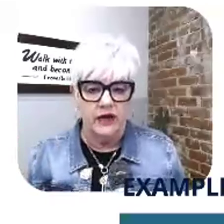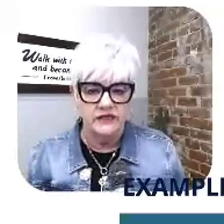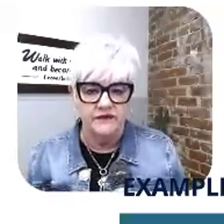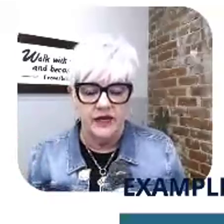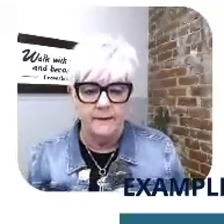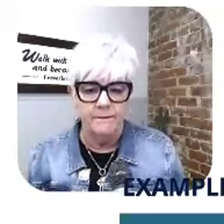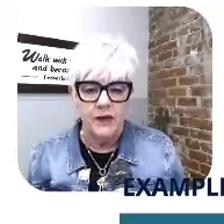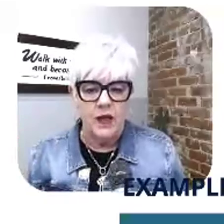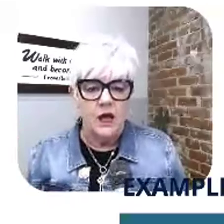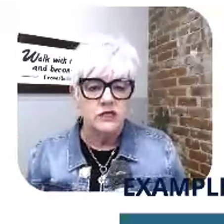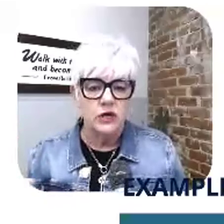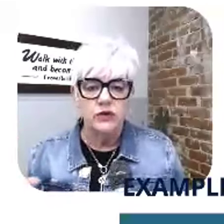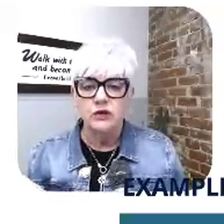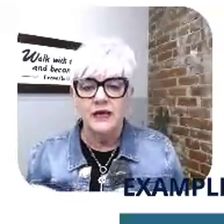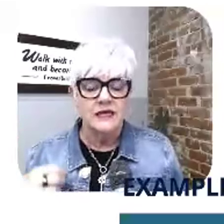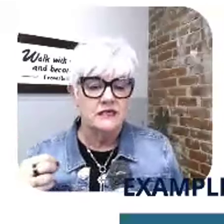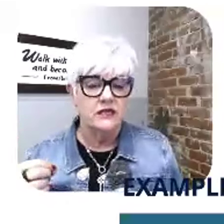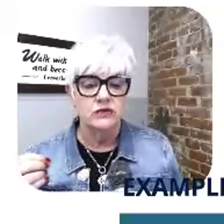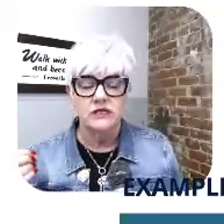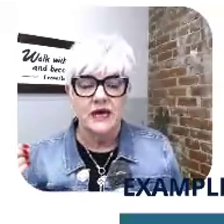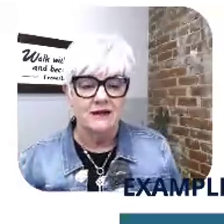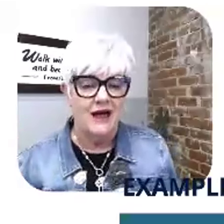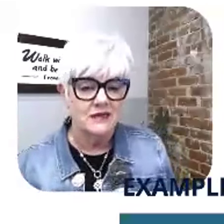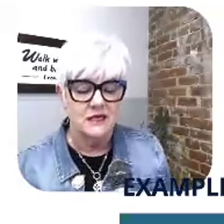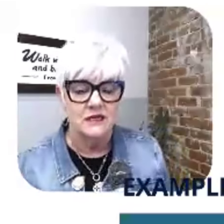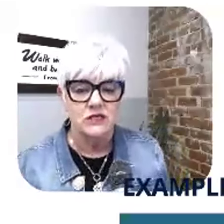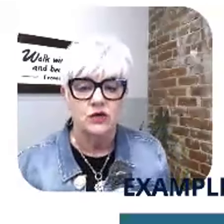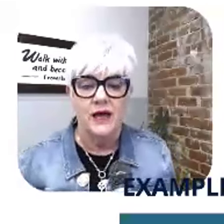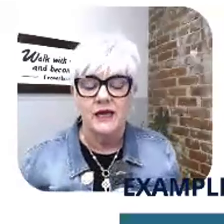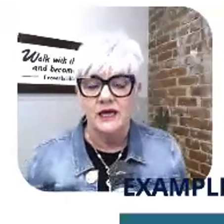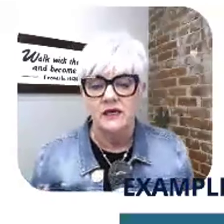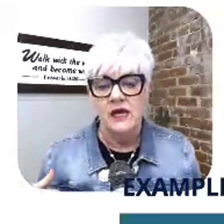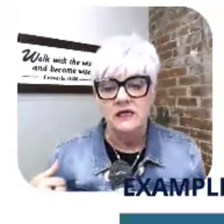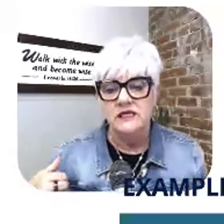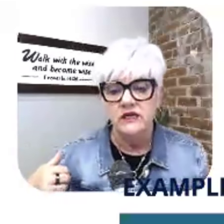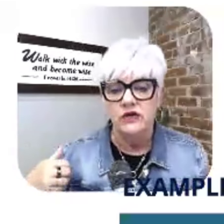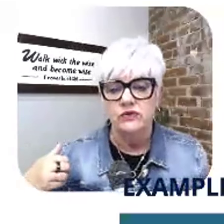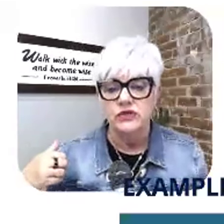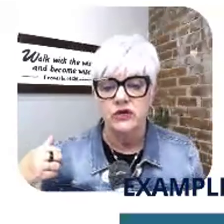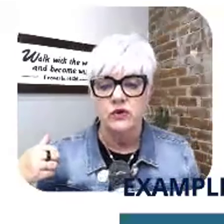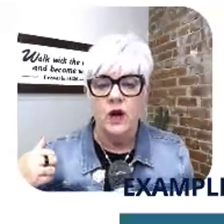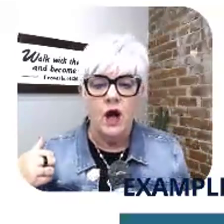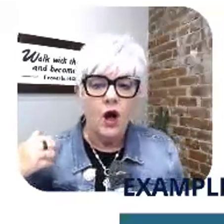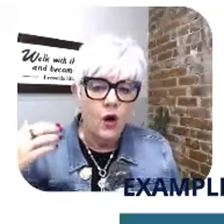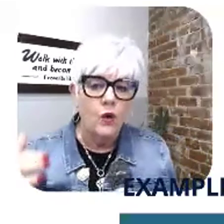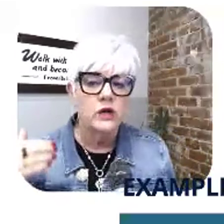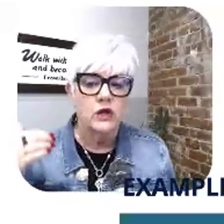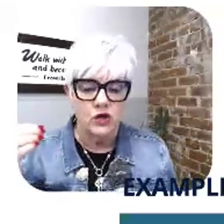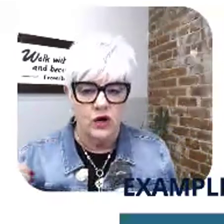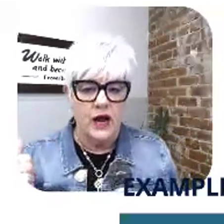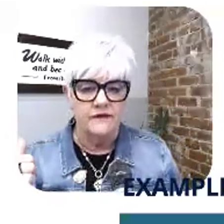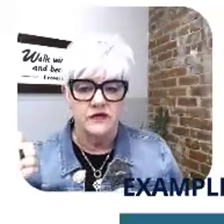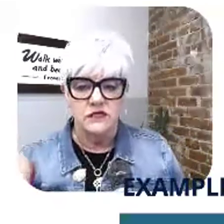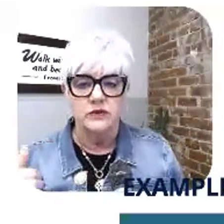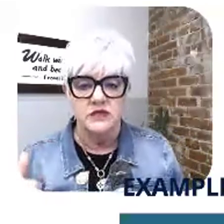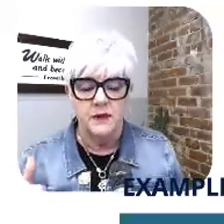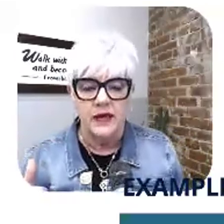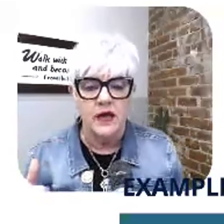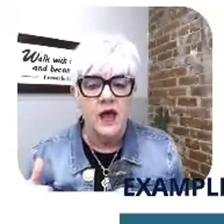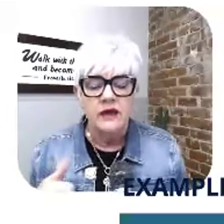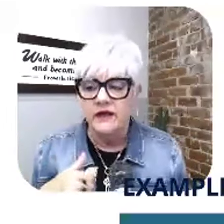your creativity. So you might continue to take classes. You might continue to hone your craft,